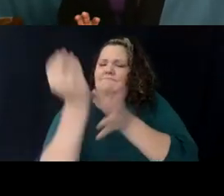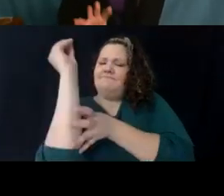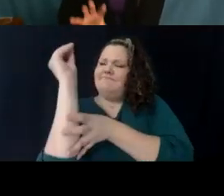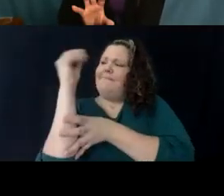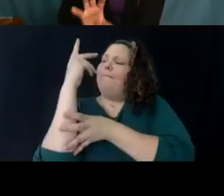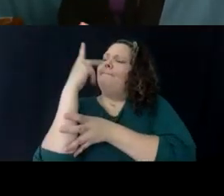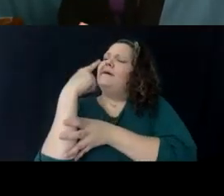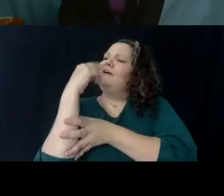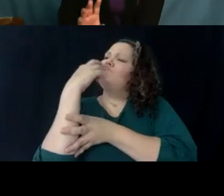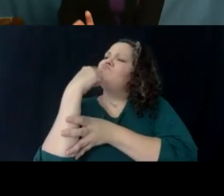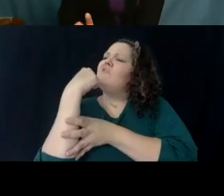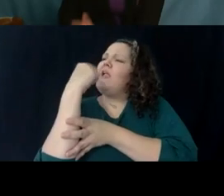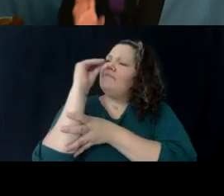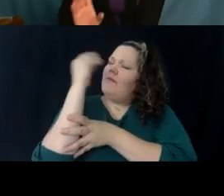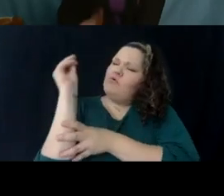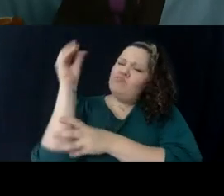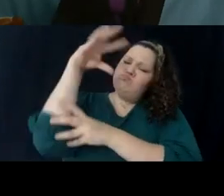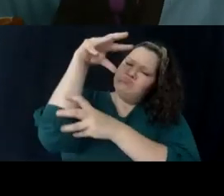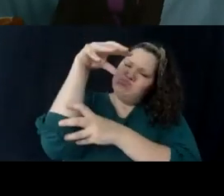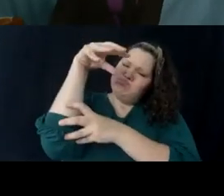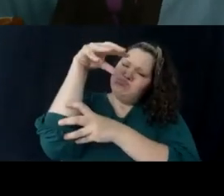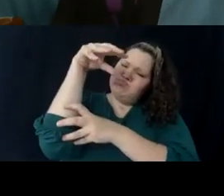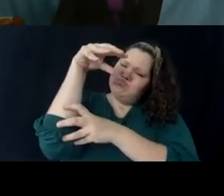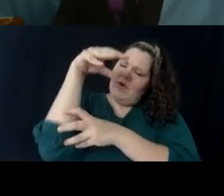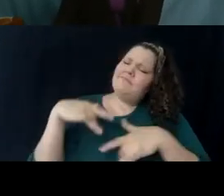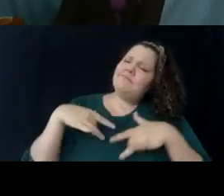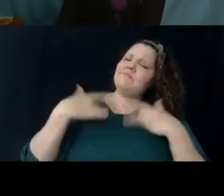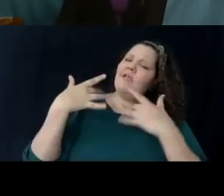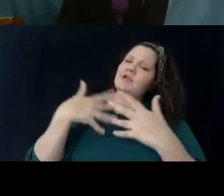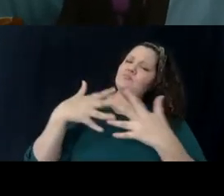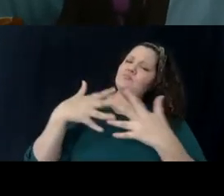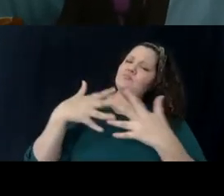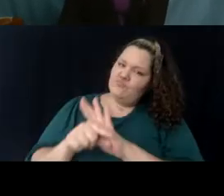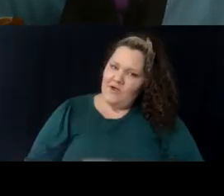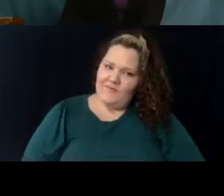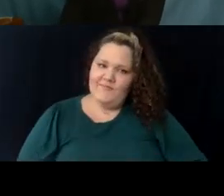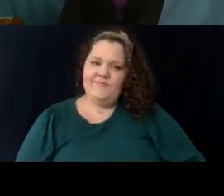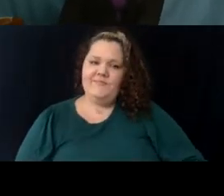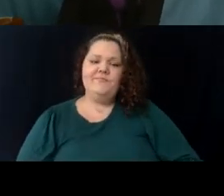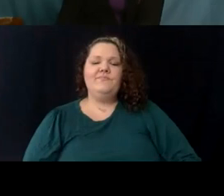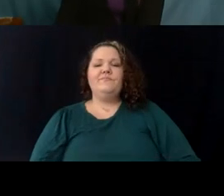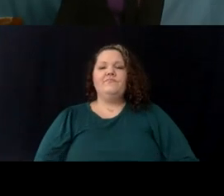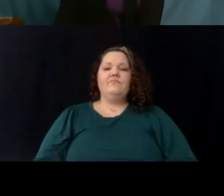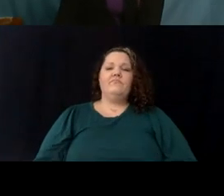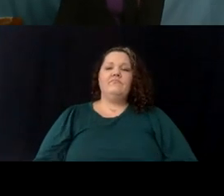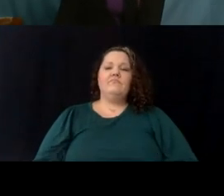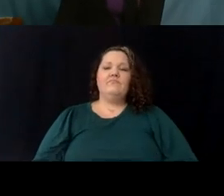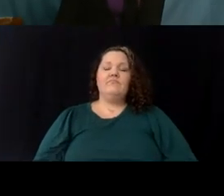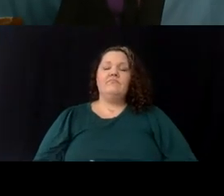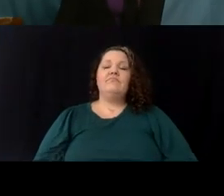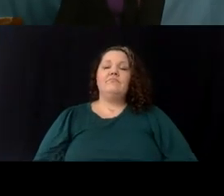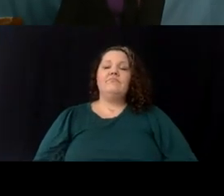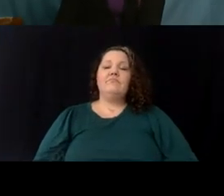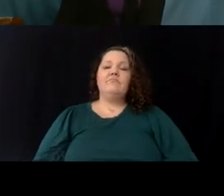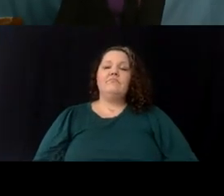the bottom. Image description, colon, this photo has a medium-sized red pink peony flower in a dark textured gray vase on